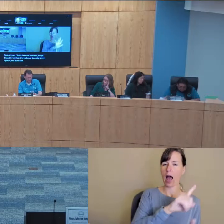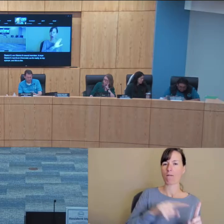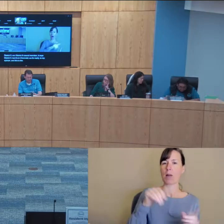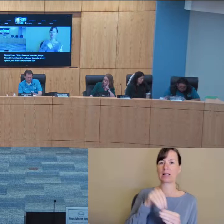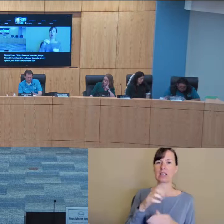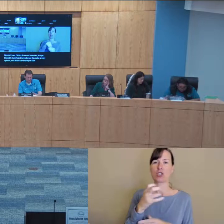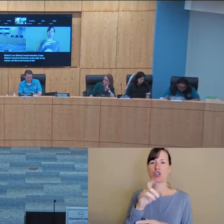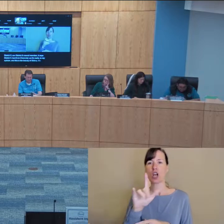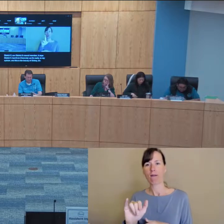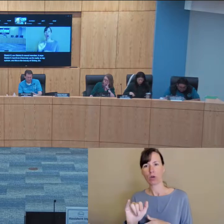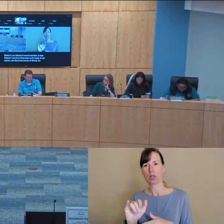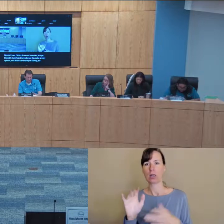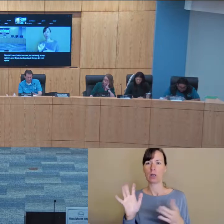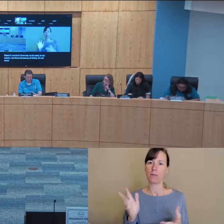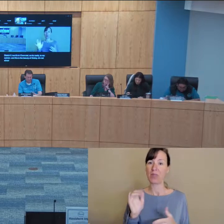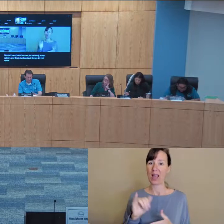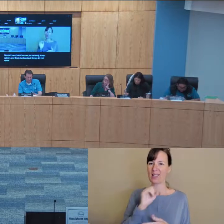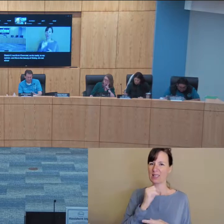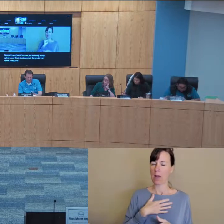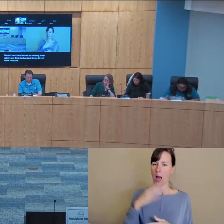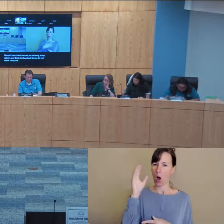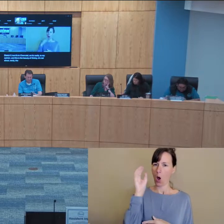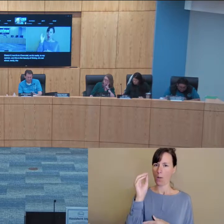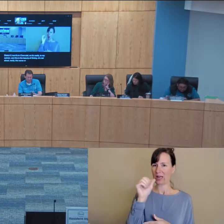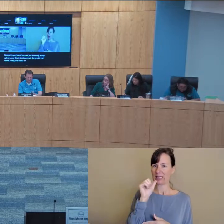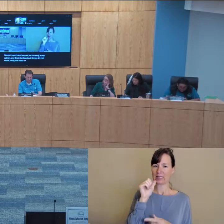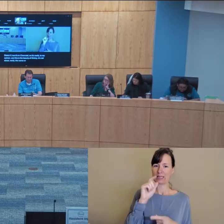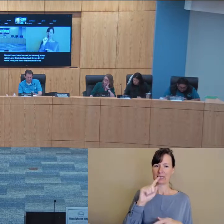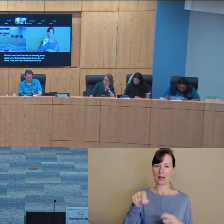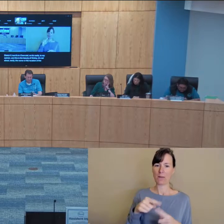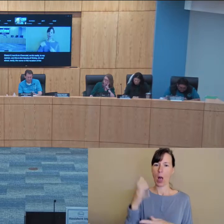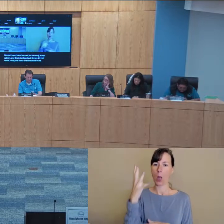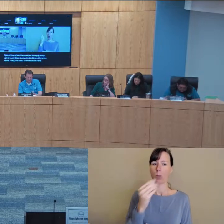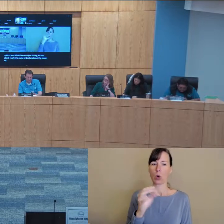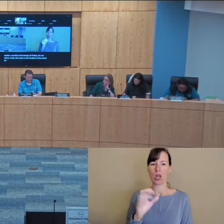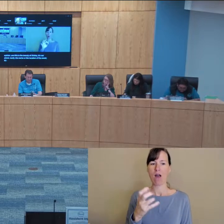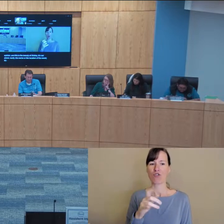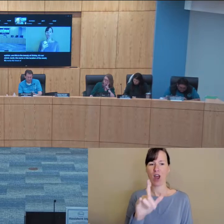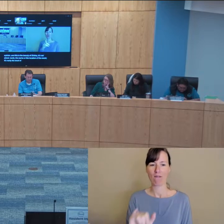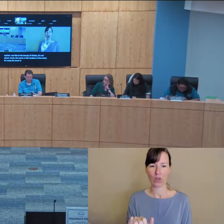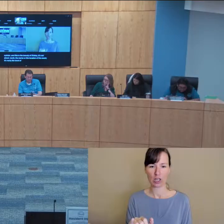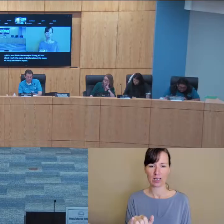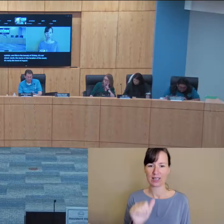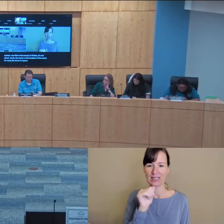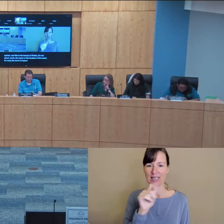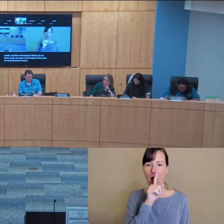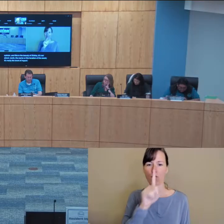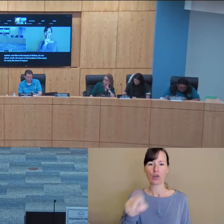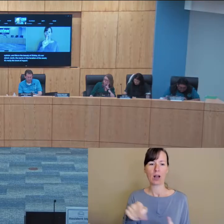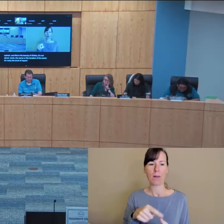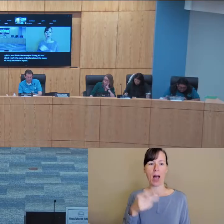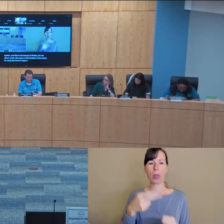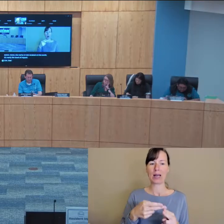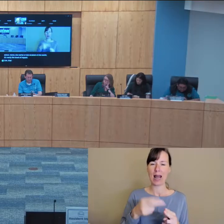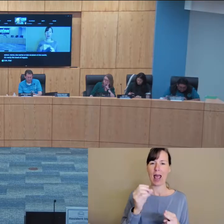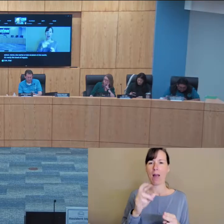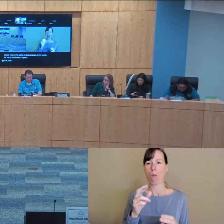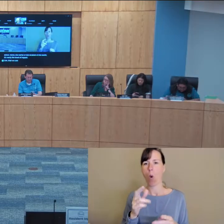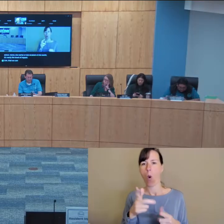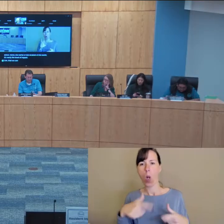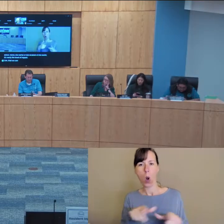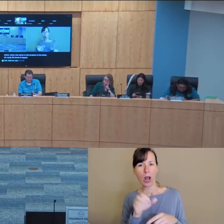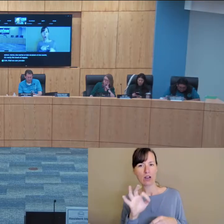it's not about really the name or the location of the event. It's really the level of impact that we can